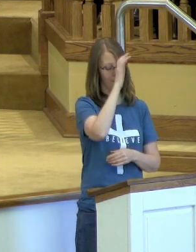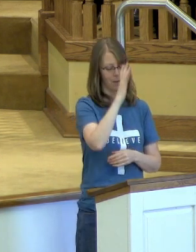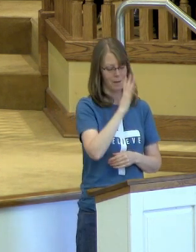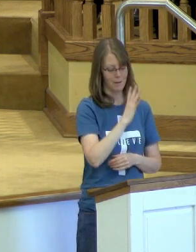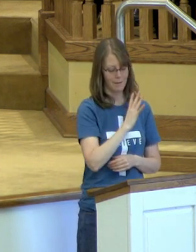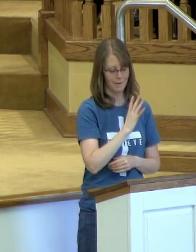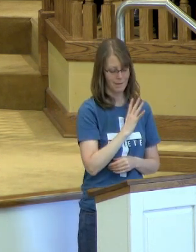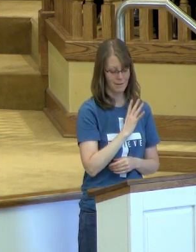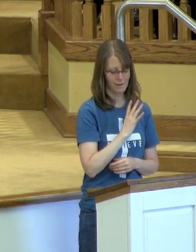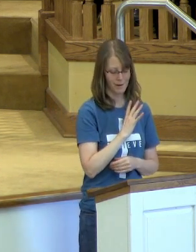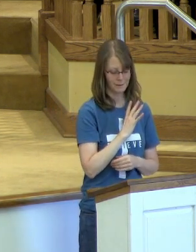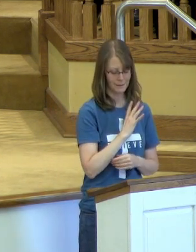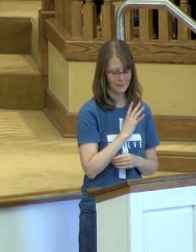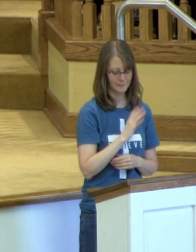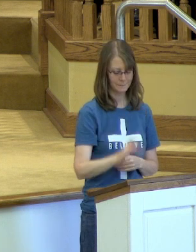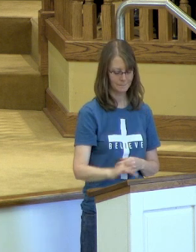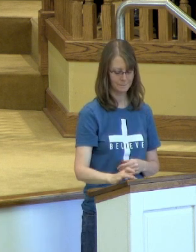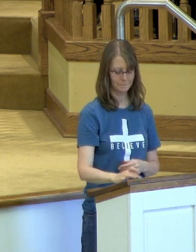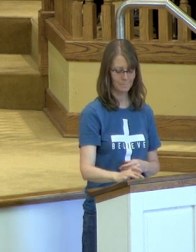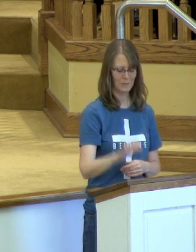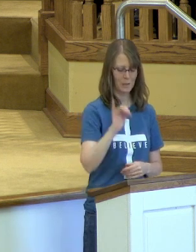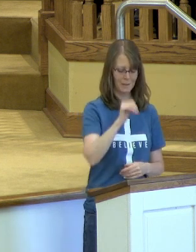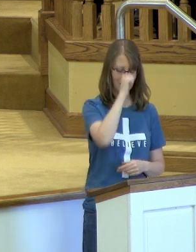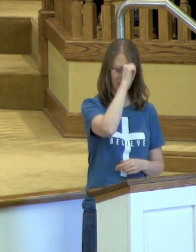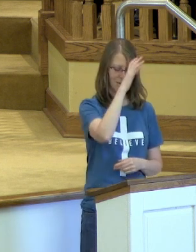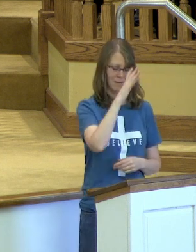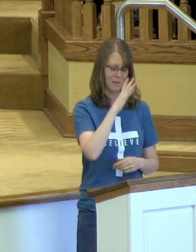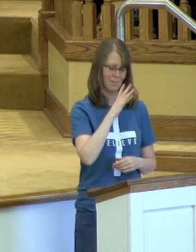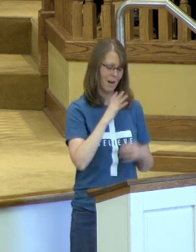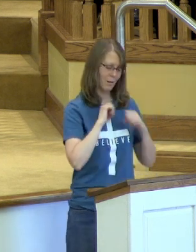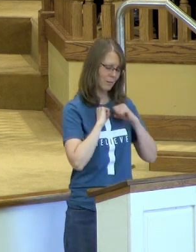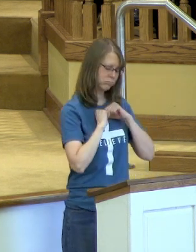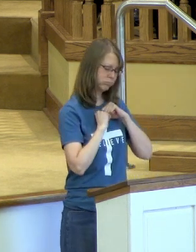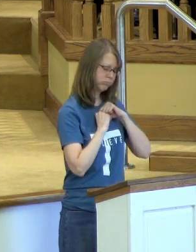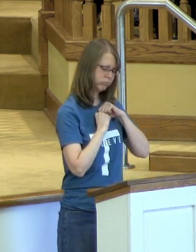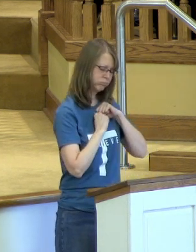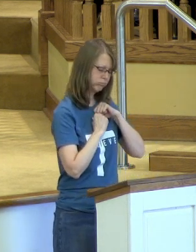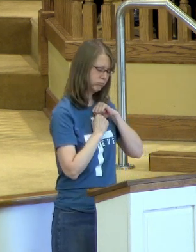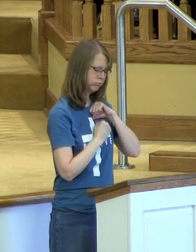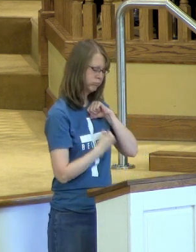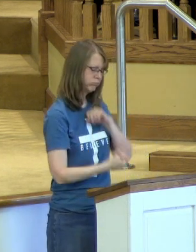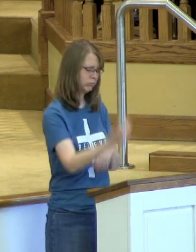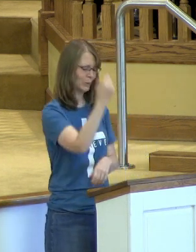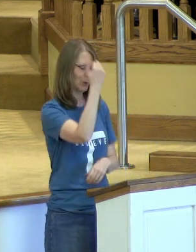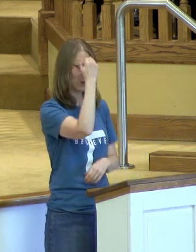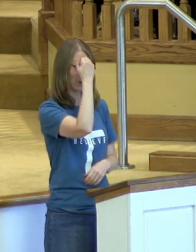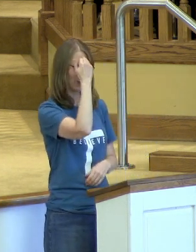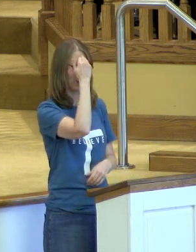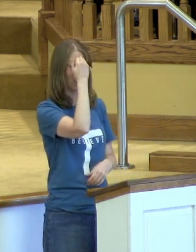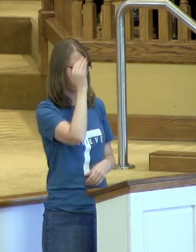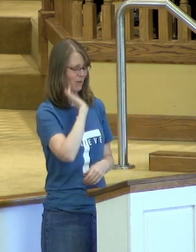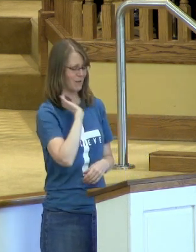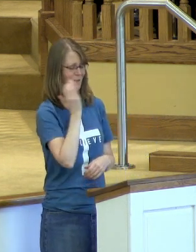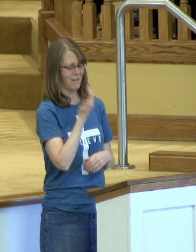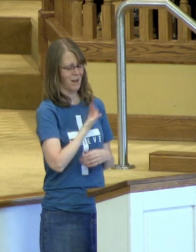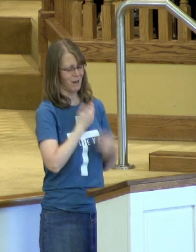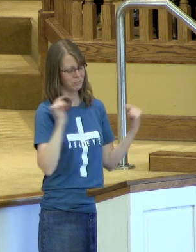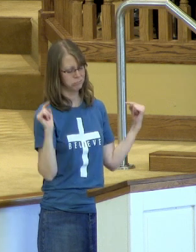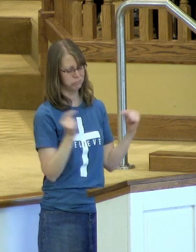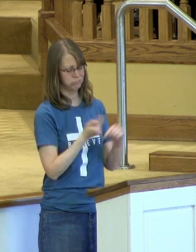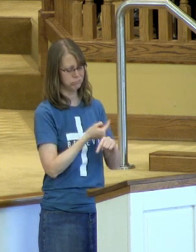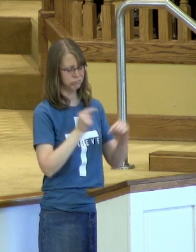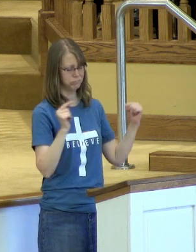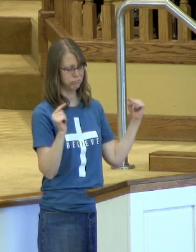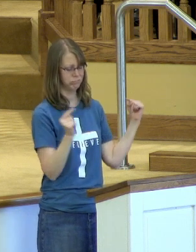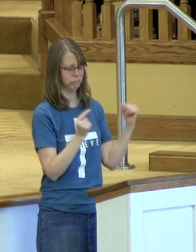man. This man of sorrow, acquainted with our grief,